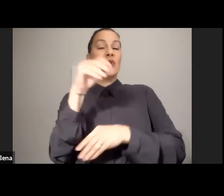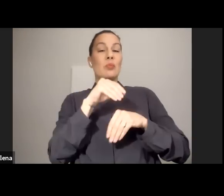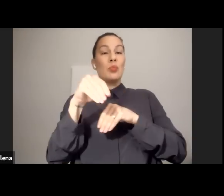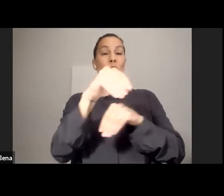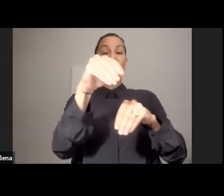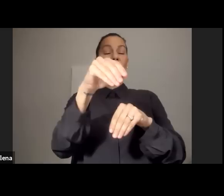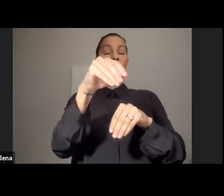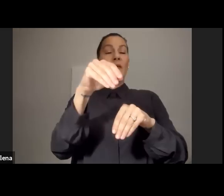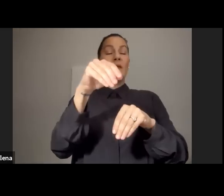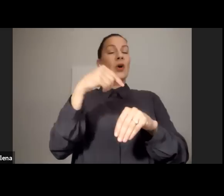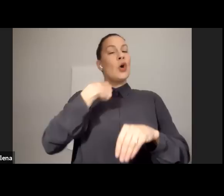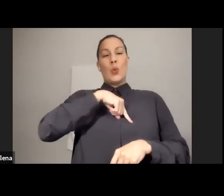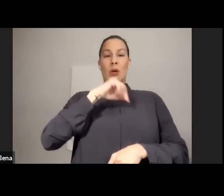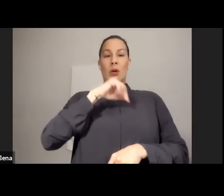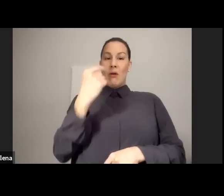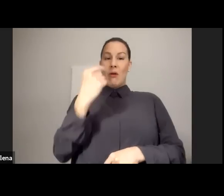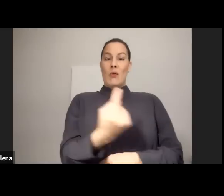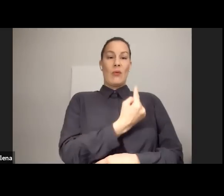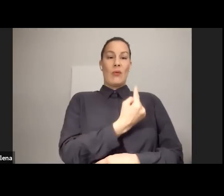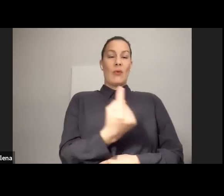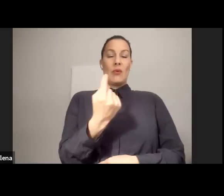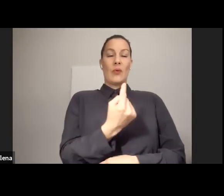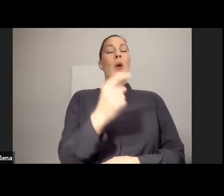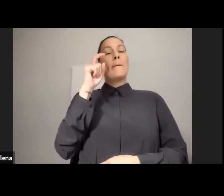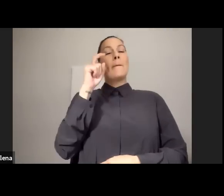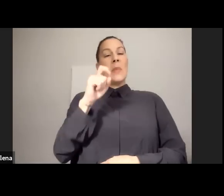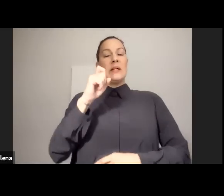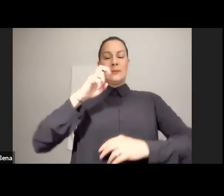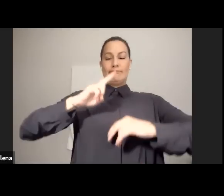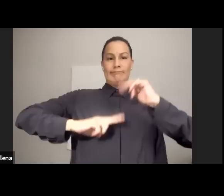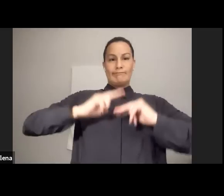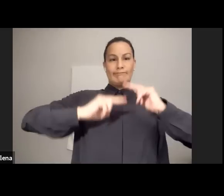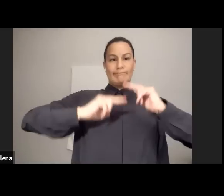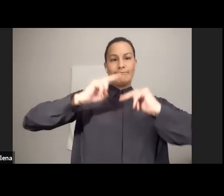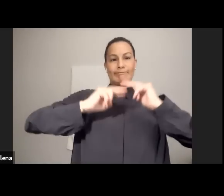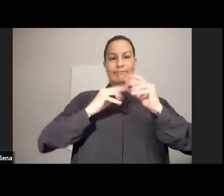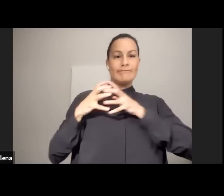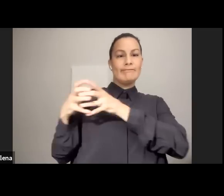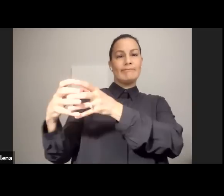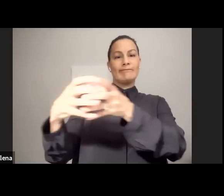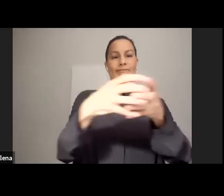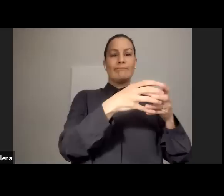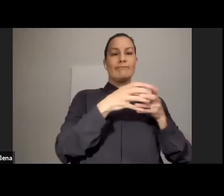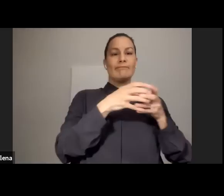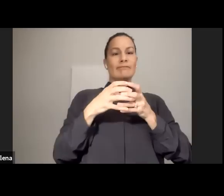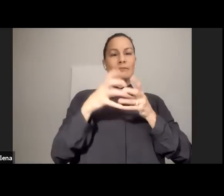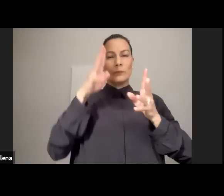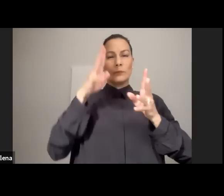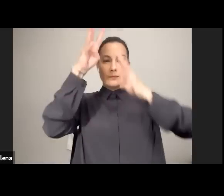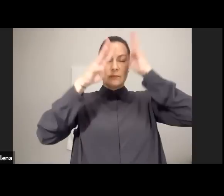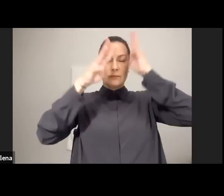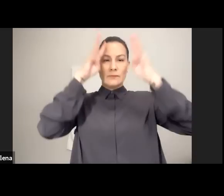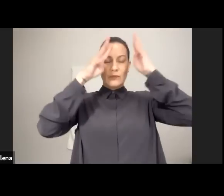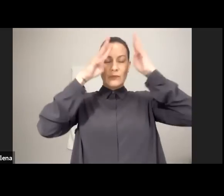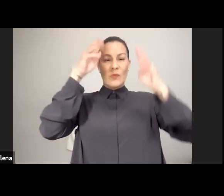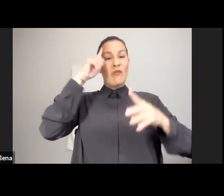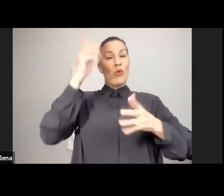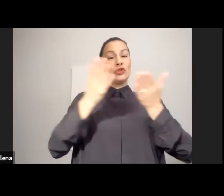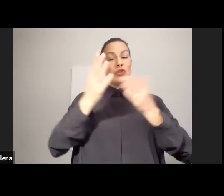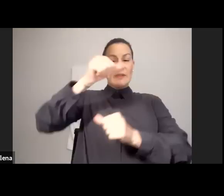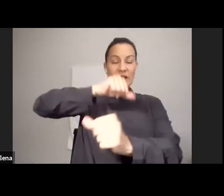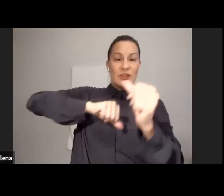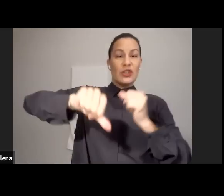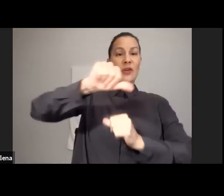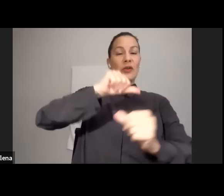be alone. We must build our radical imaginations together in service to each other, in service